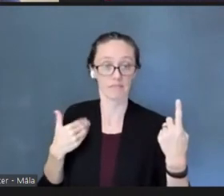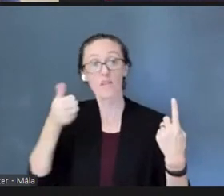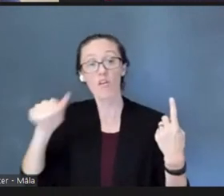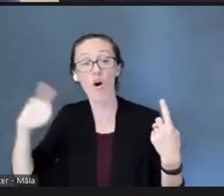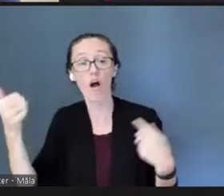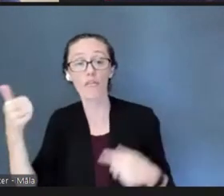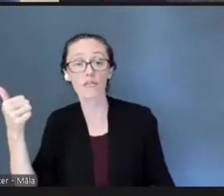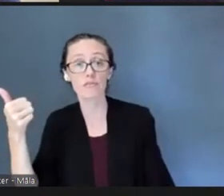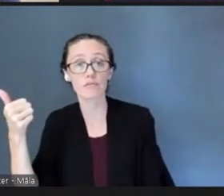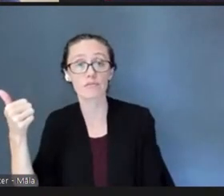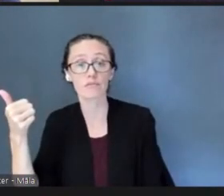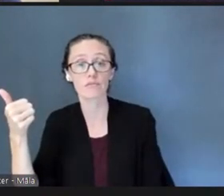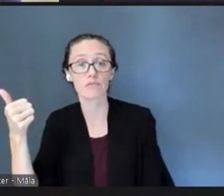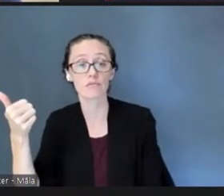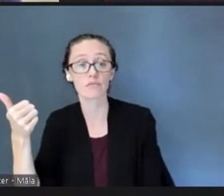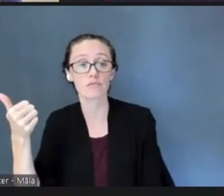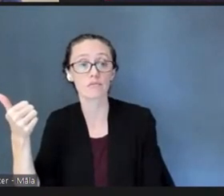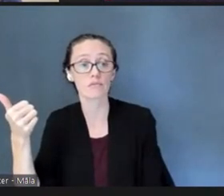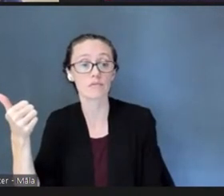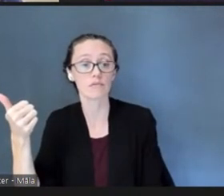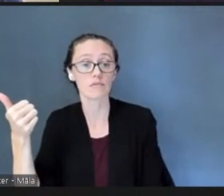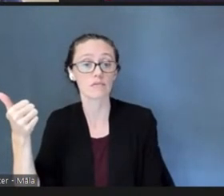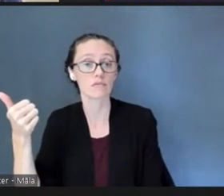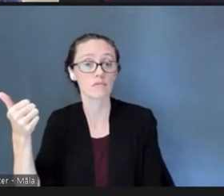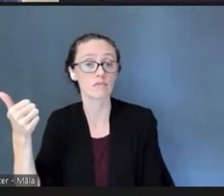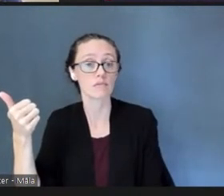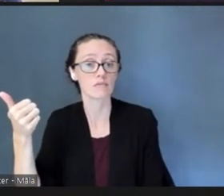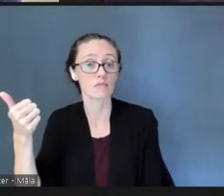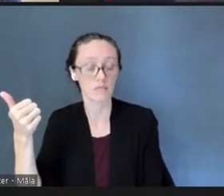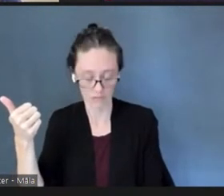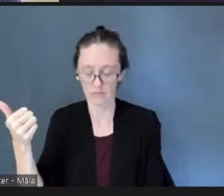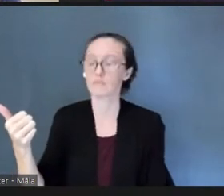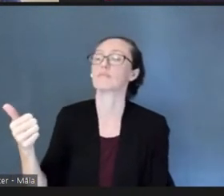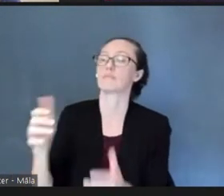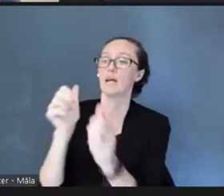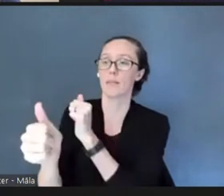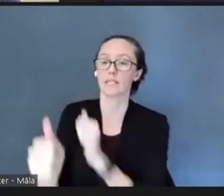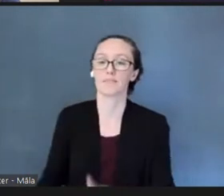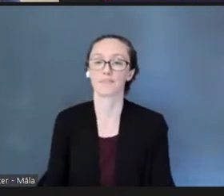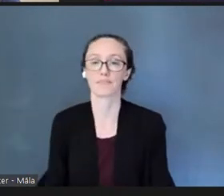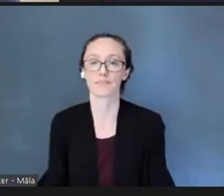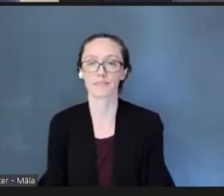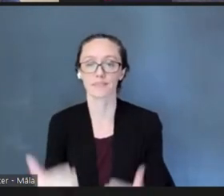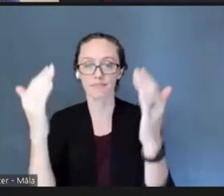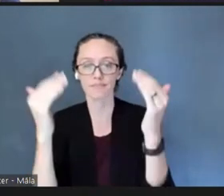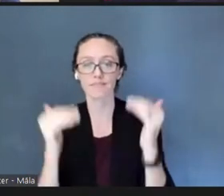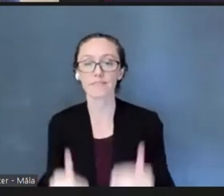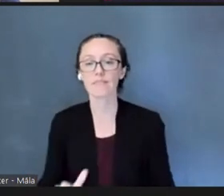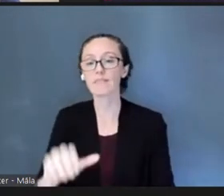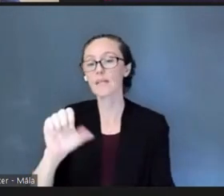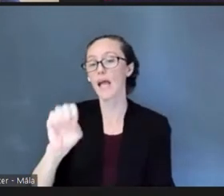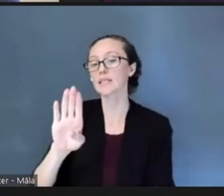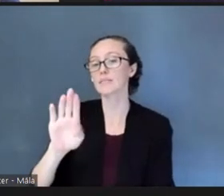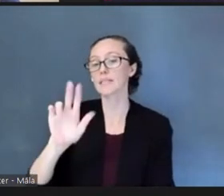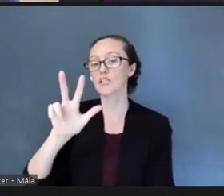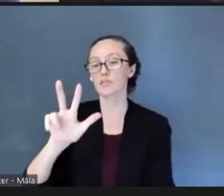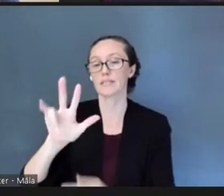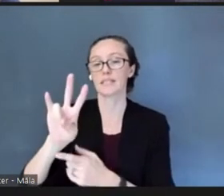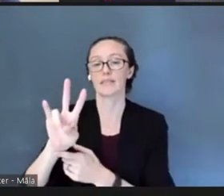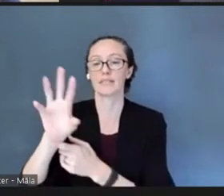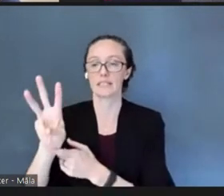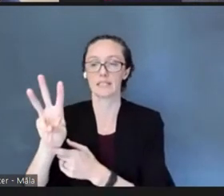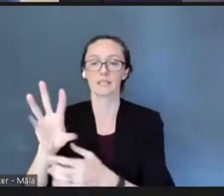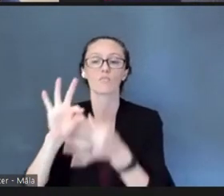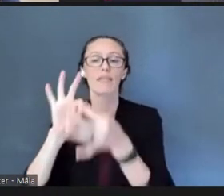reservations or noes? Chair, your recommendation is adopted. Thank you. Next up is SB 376 relating to